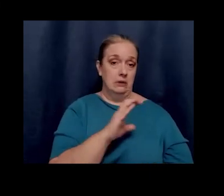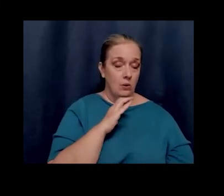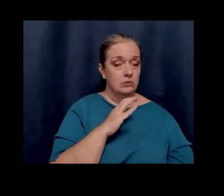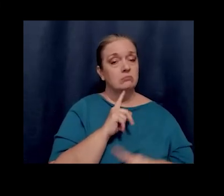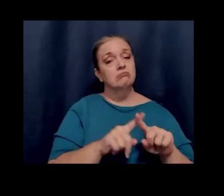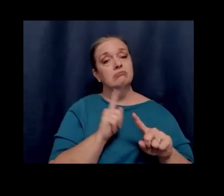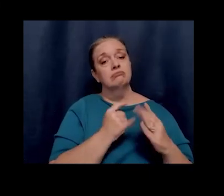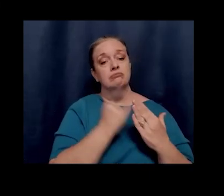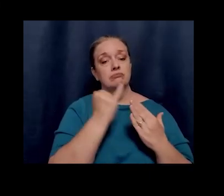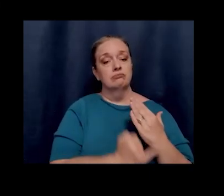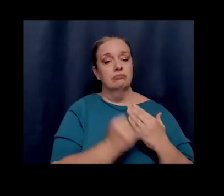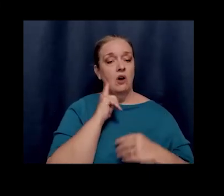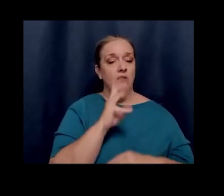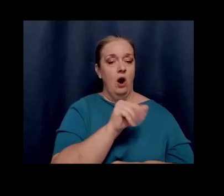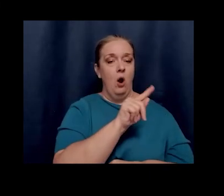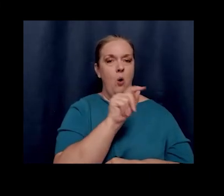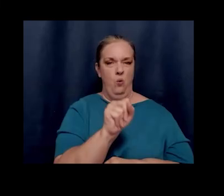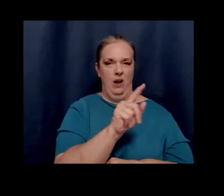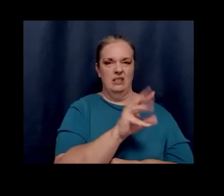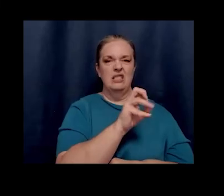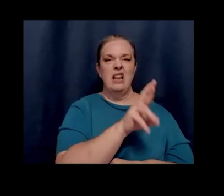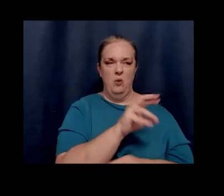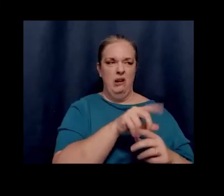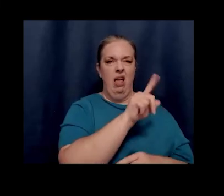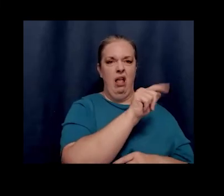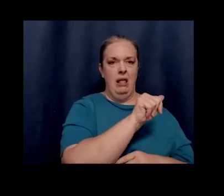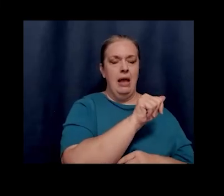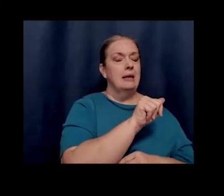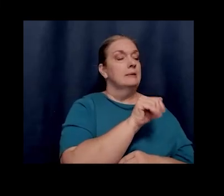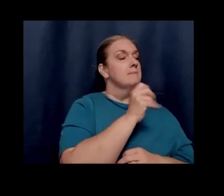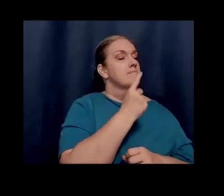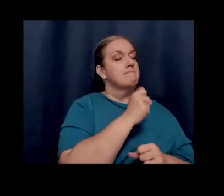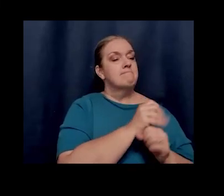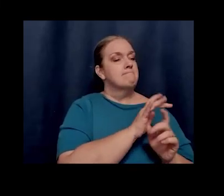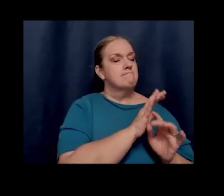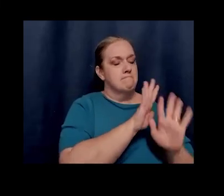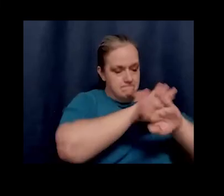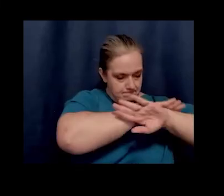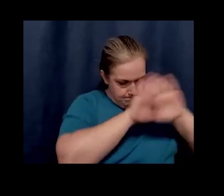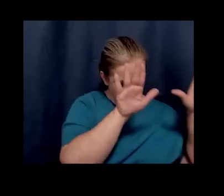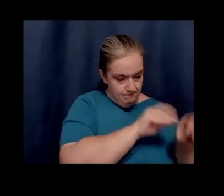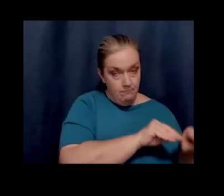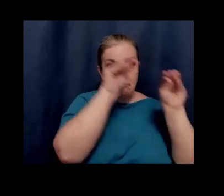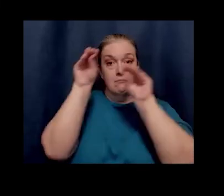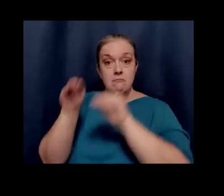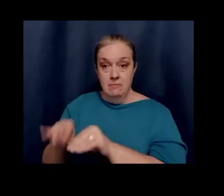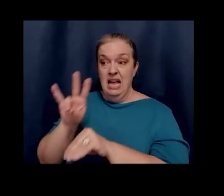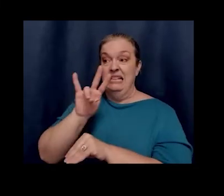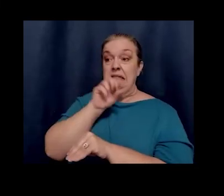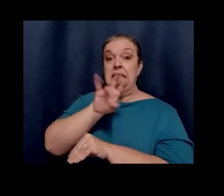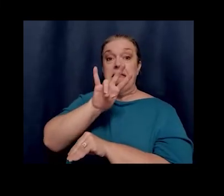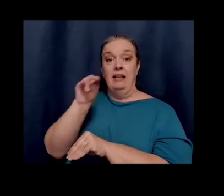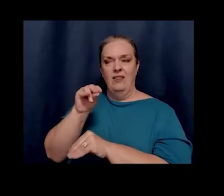at Watts Tower in LA. Purifoy transferred his practice entirely outdoors, where he lived the last 15 years of his